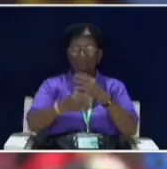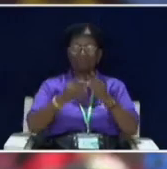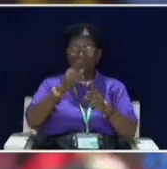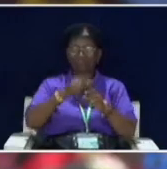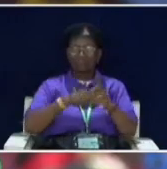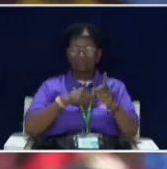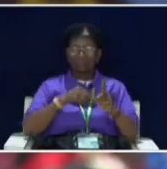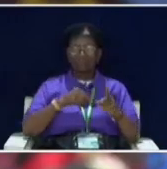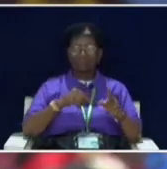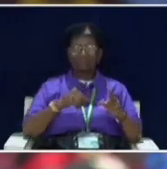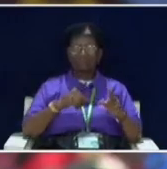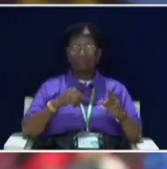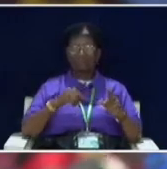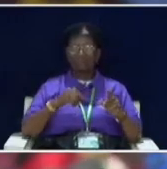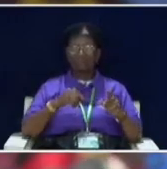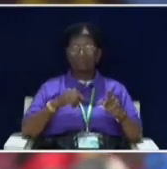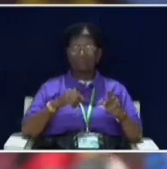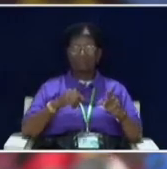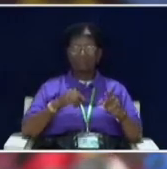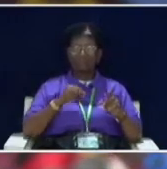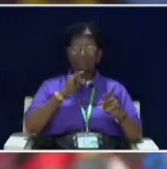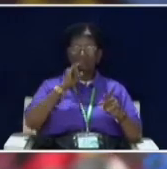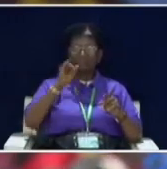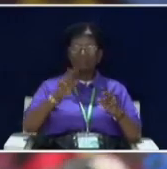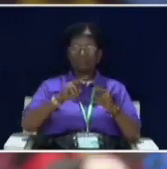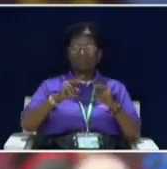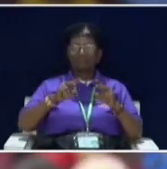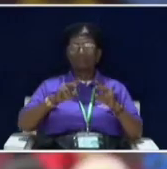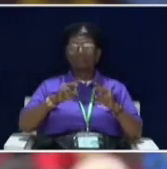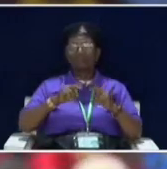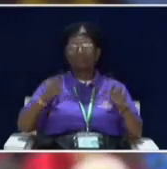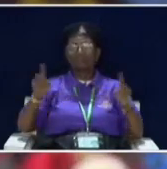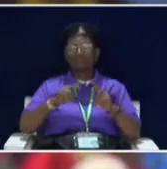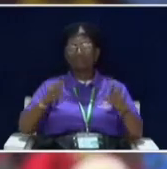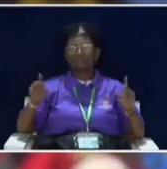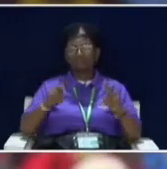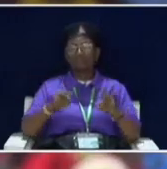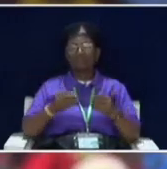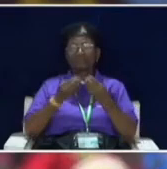month is very, very informative.